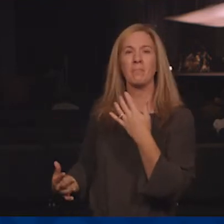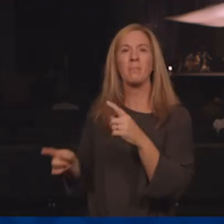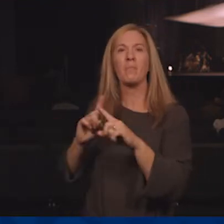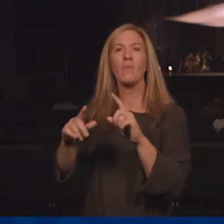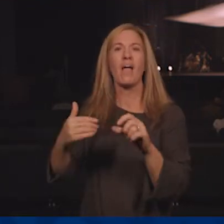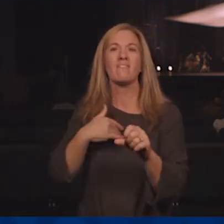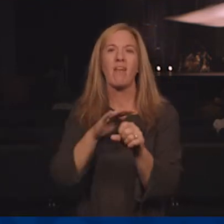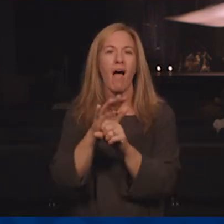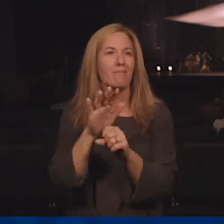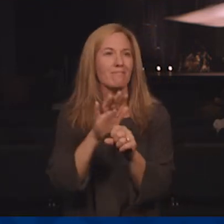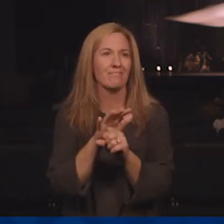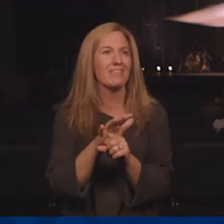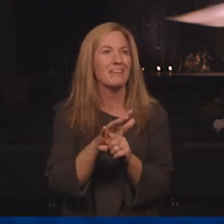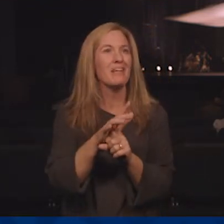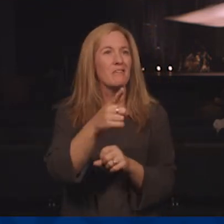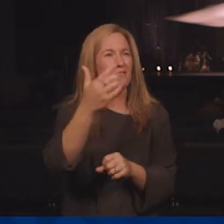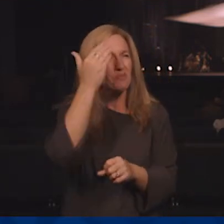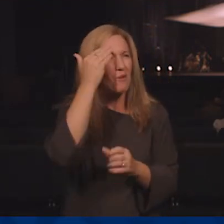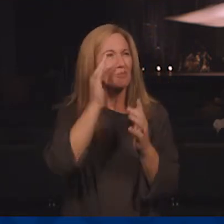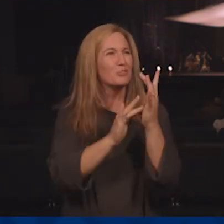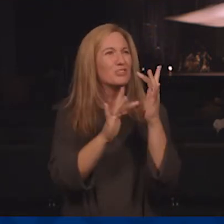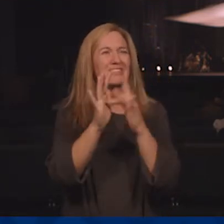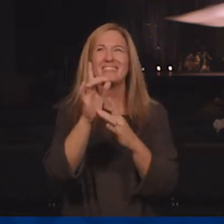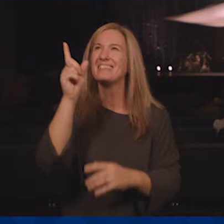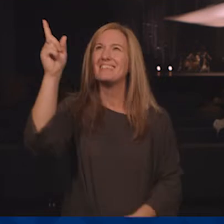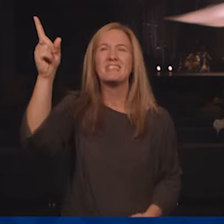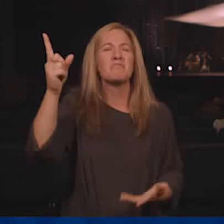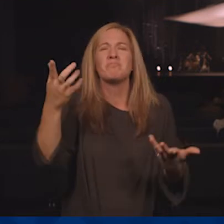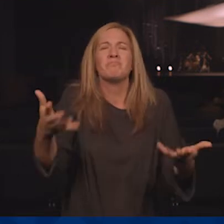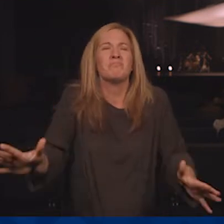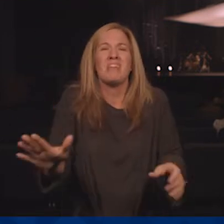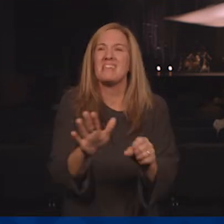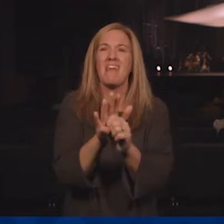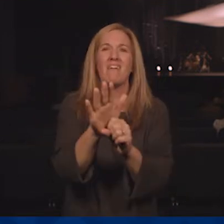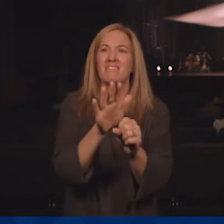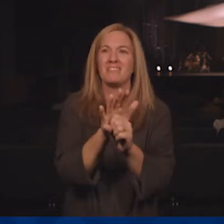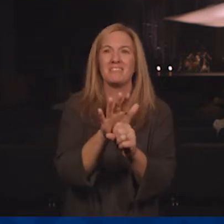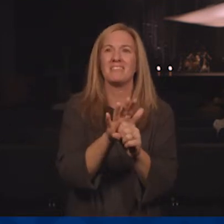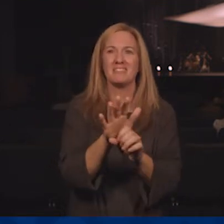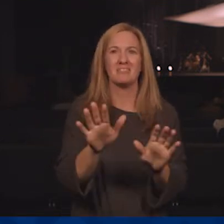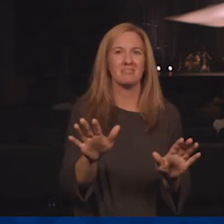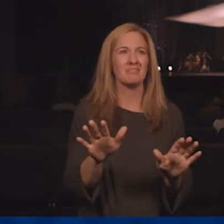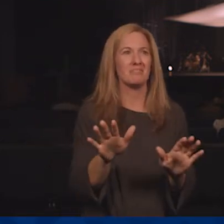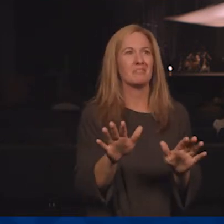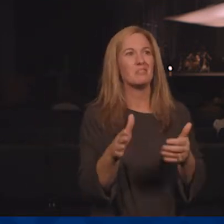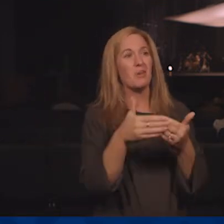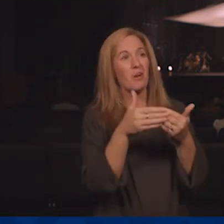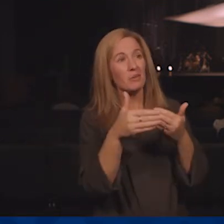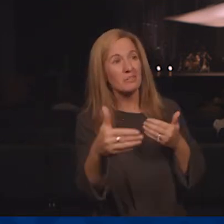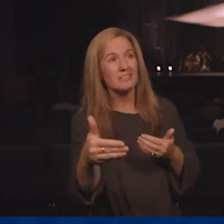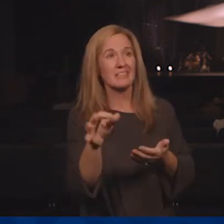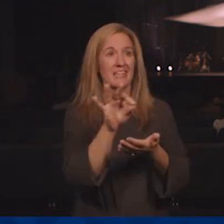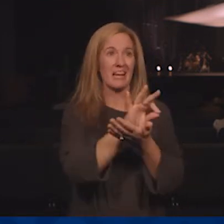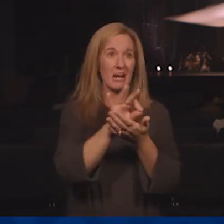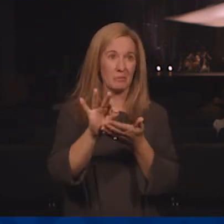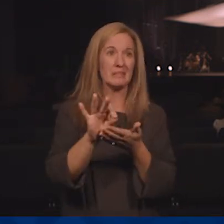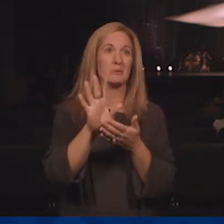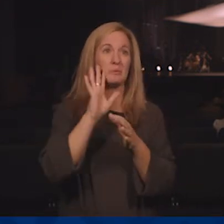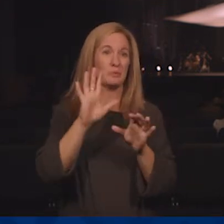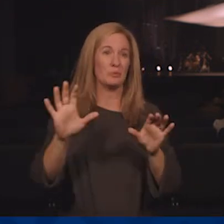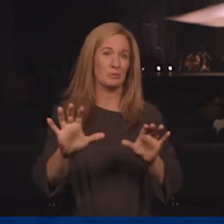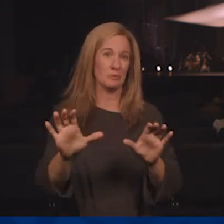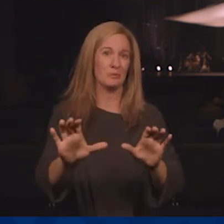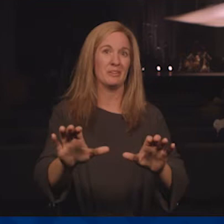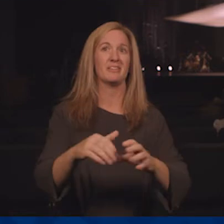Jesus, you have enough. That's what we're going to be doing over these next 9 weeks.